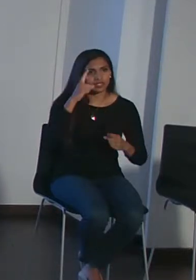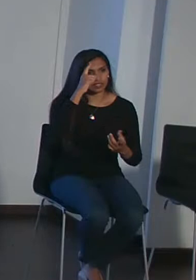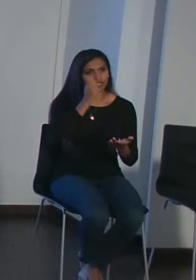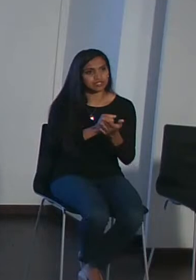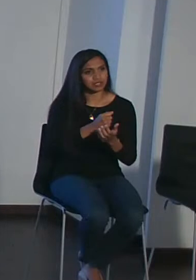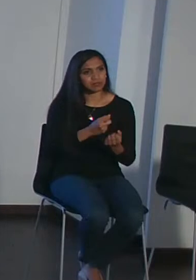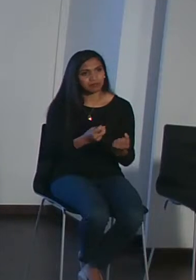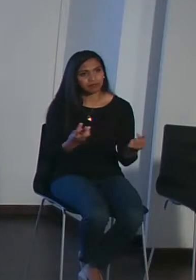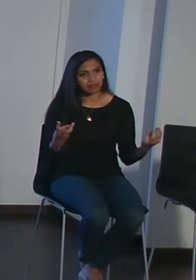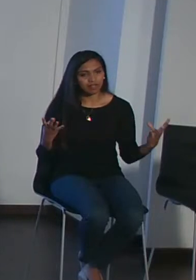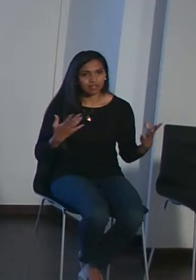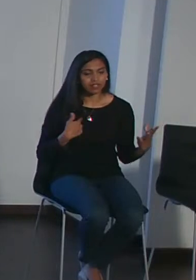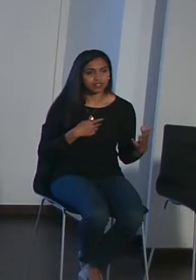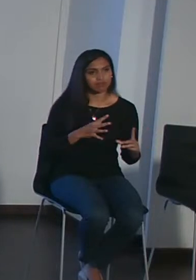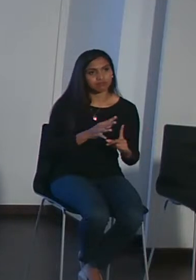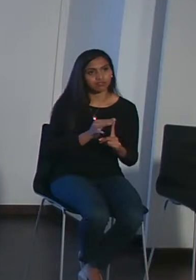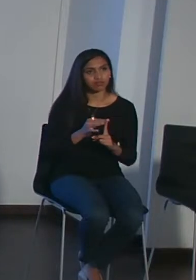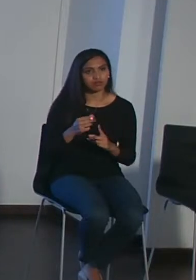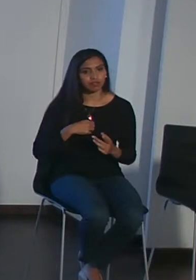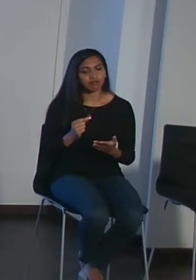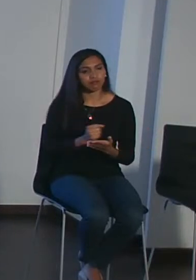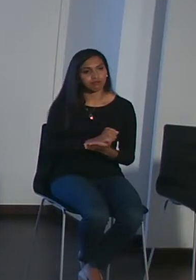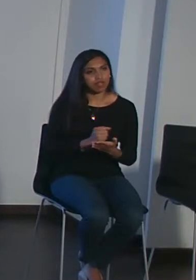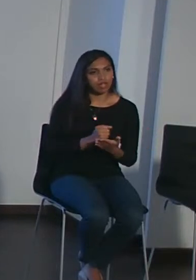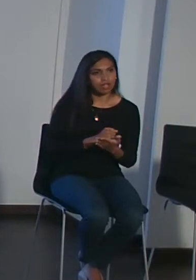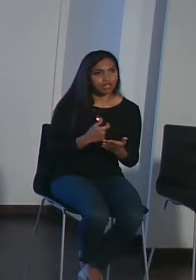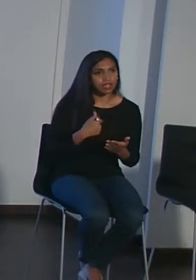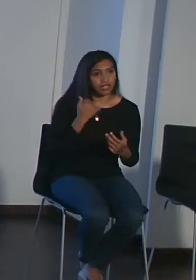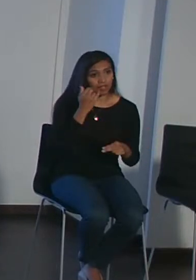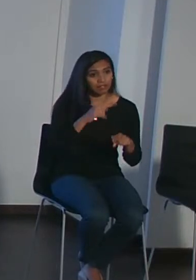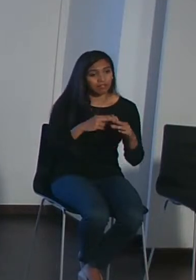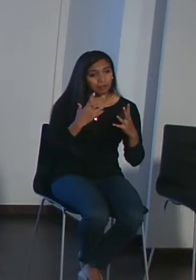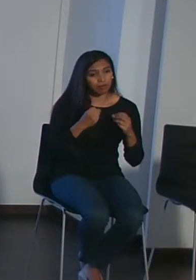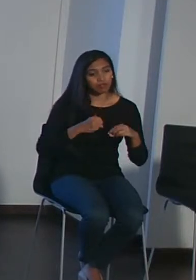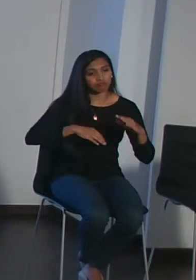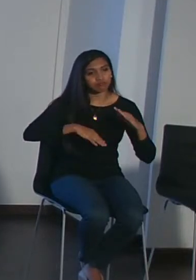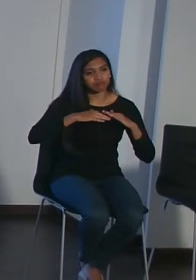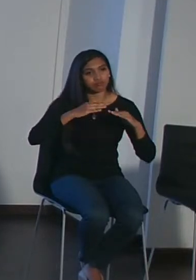I'm sure, in our practices if we want to take risks and